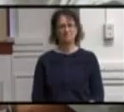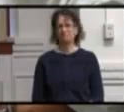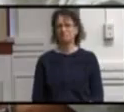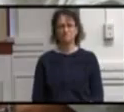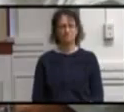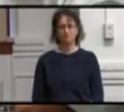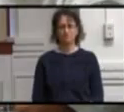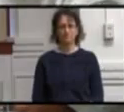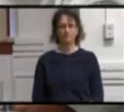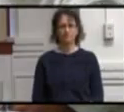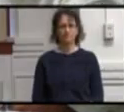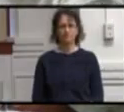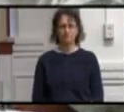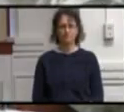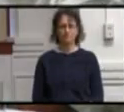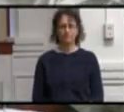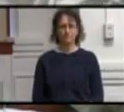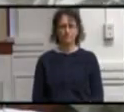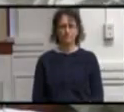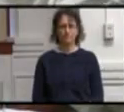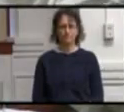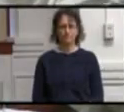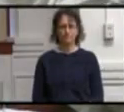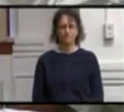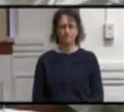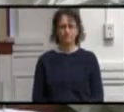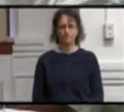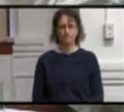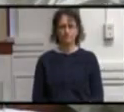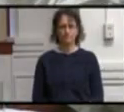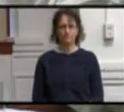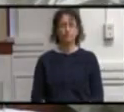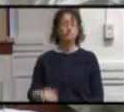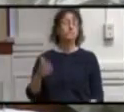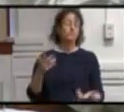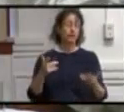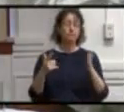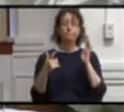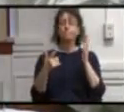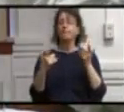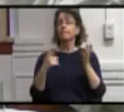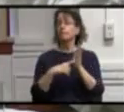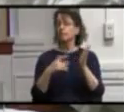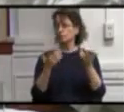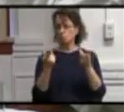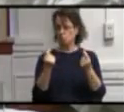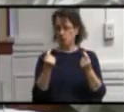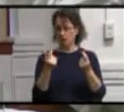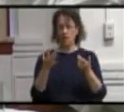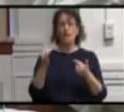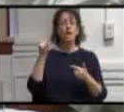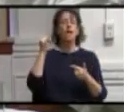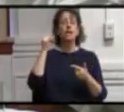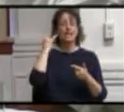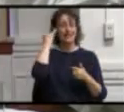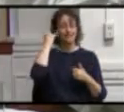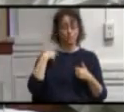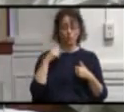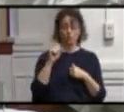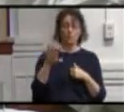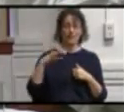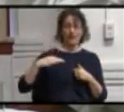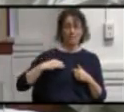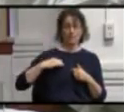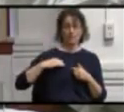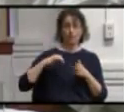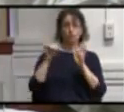steps along the way that it will be, if you put in an application, it will be looked over by people at the